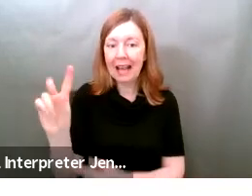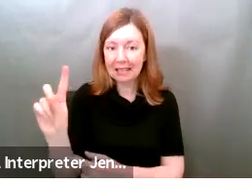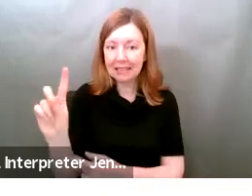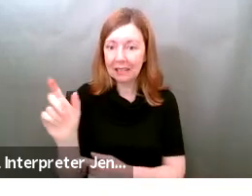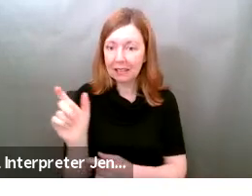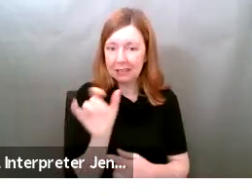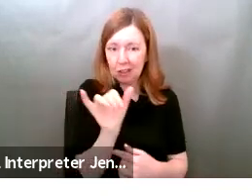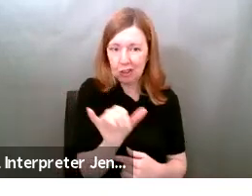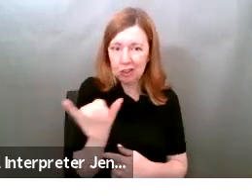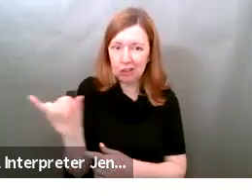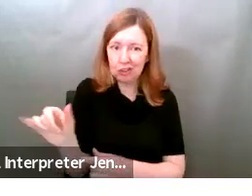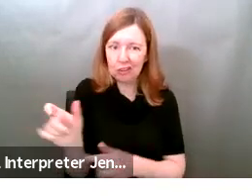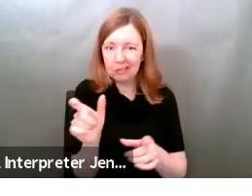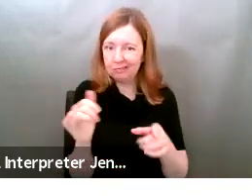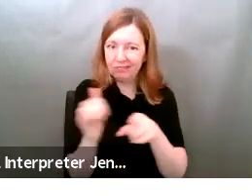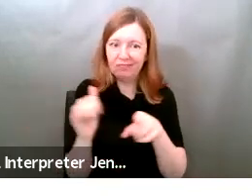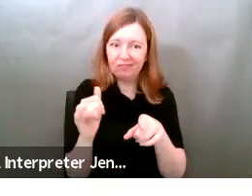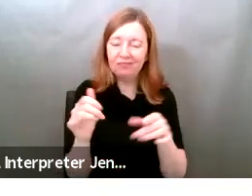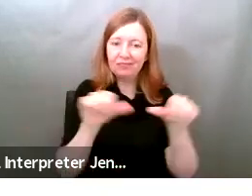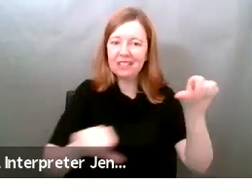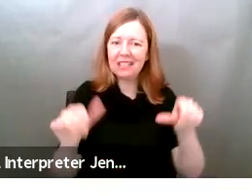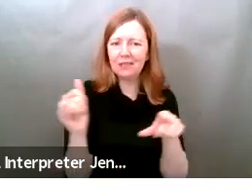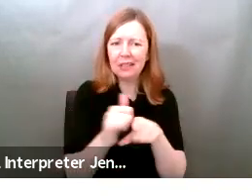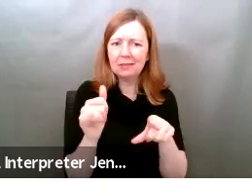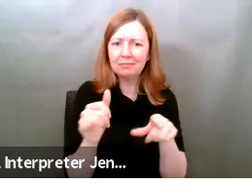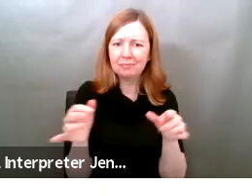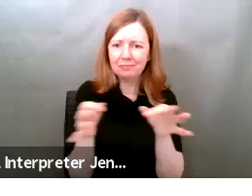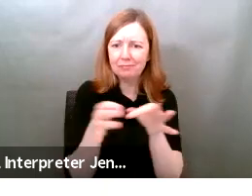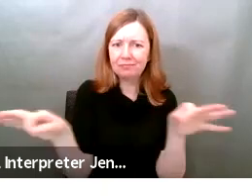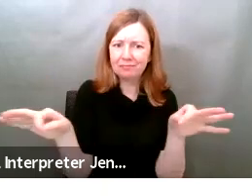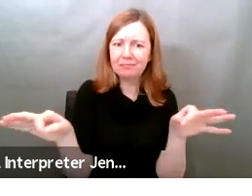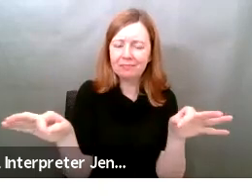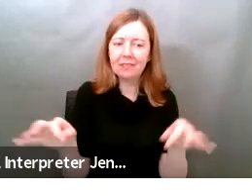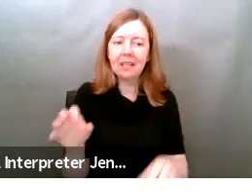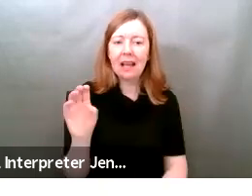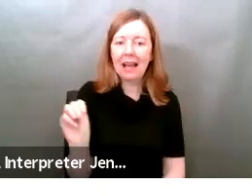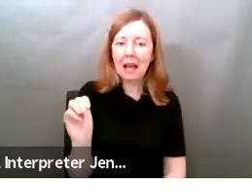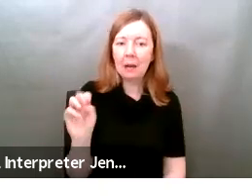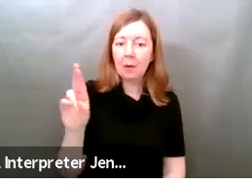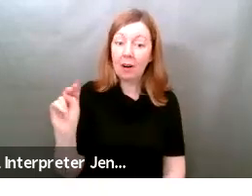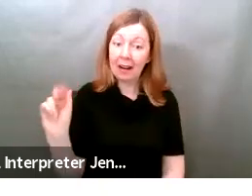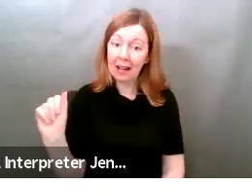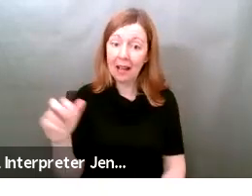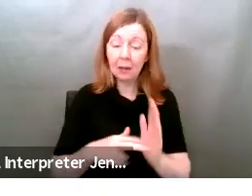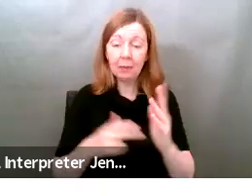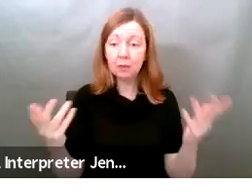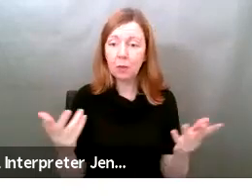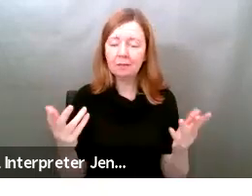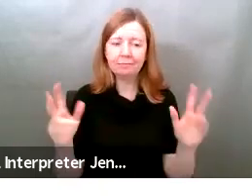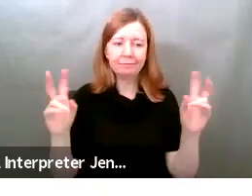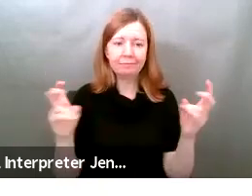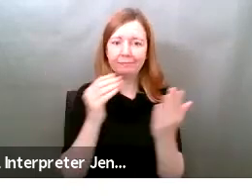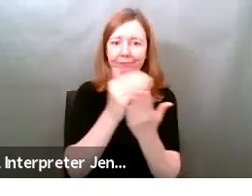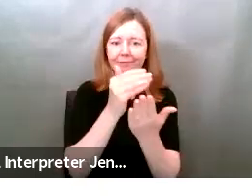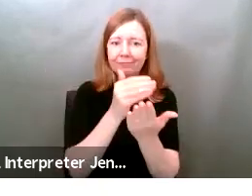That really is a pretty scientific term. But what mRNA does is it basically is a cookbook.